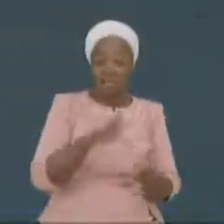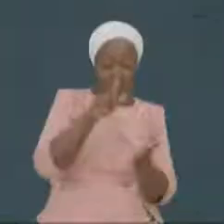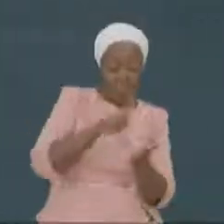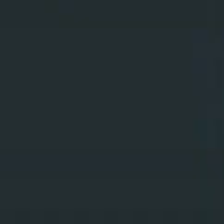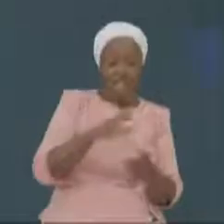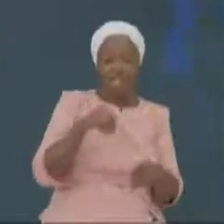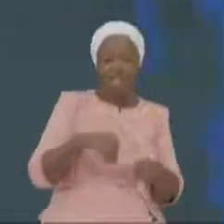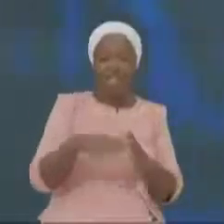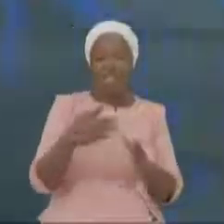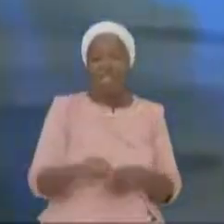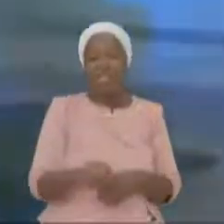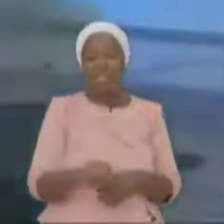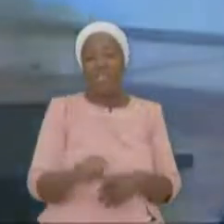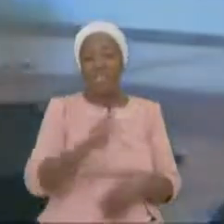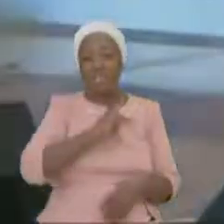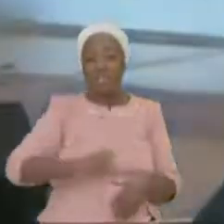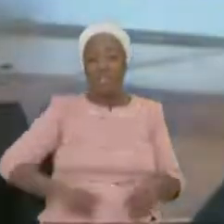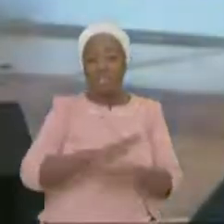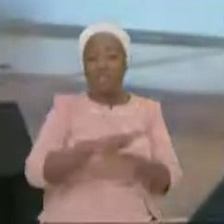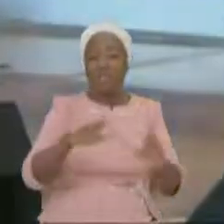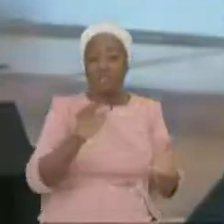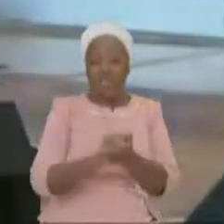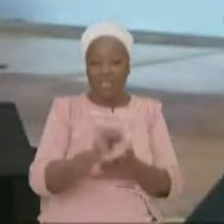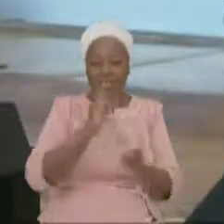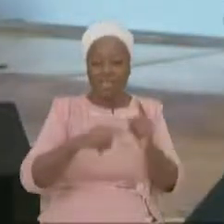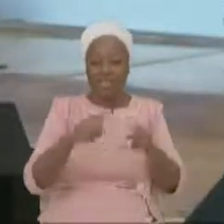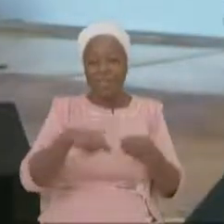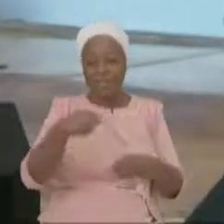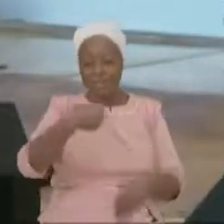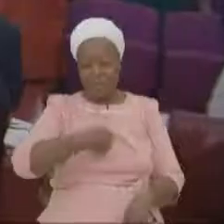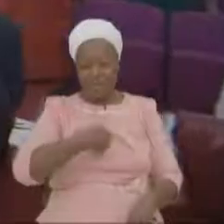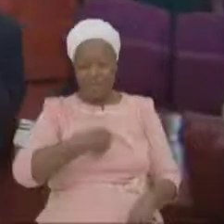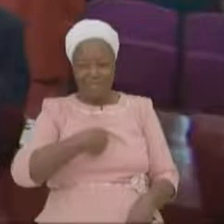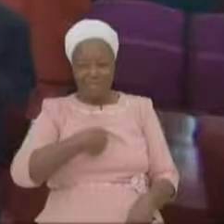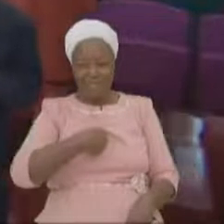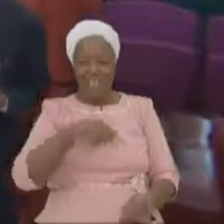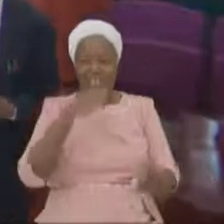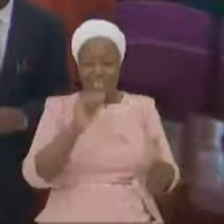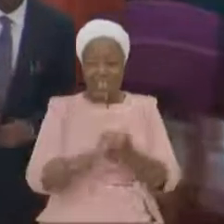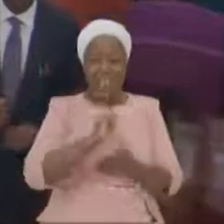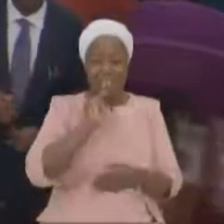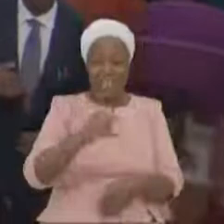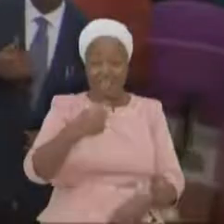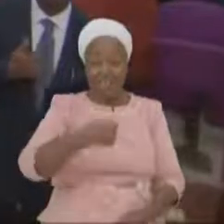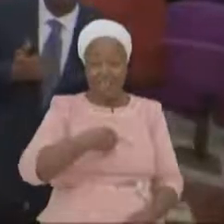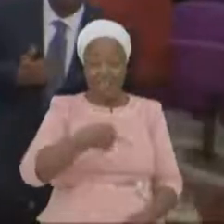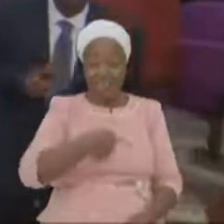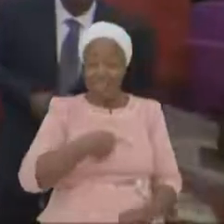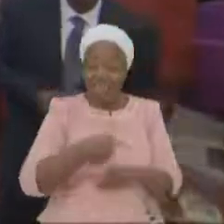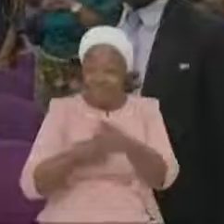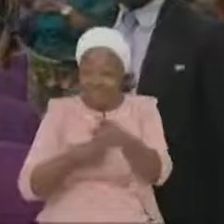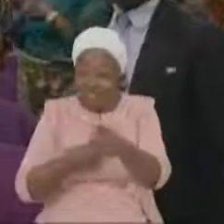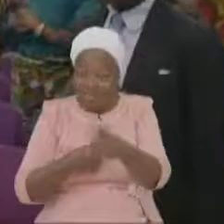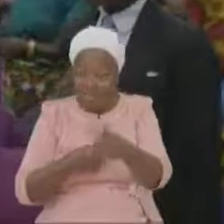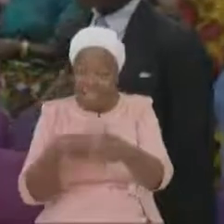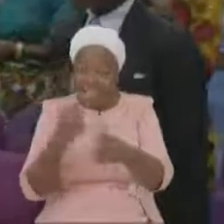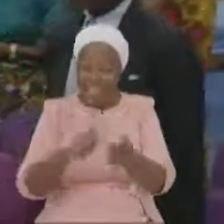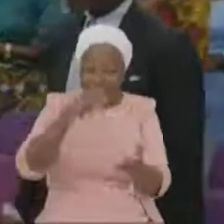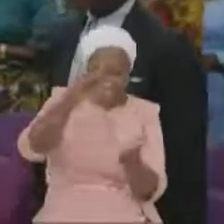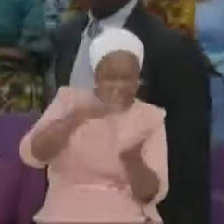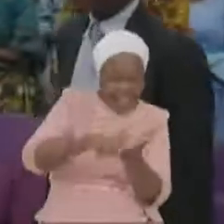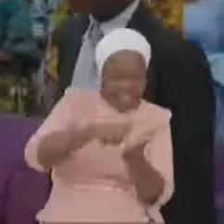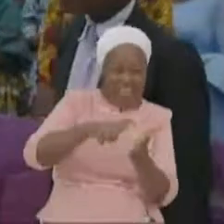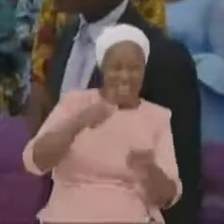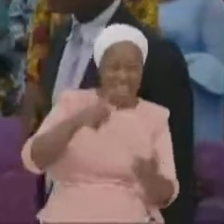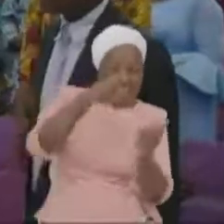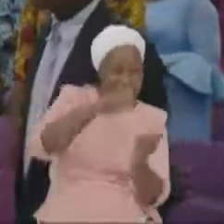kingdom, that's talking about me. I said that's talking about me. The least in the